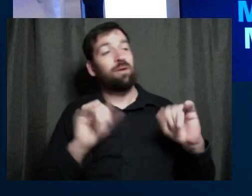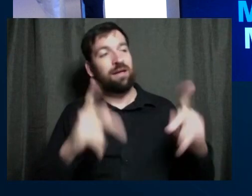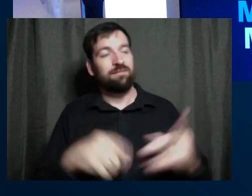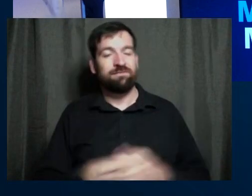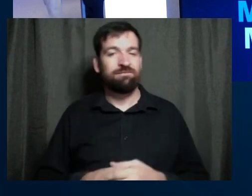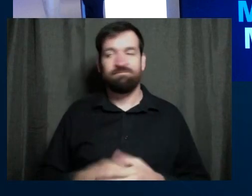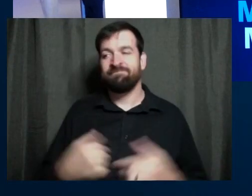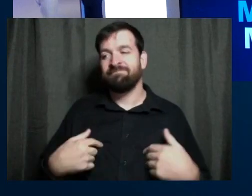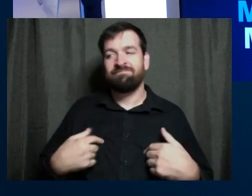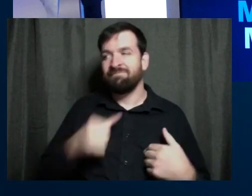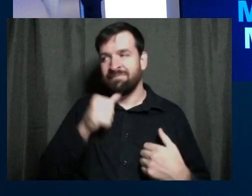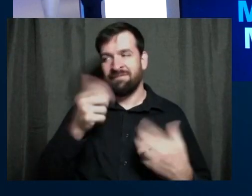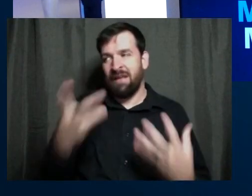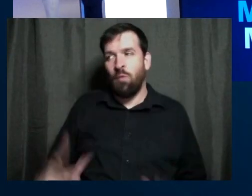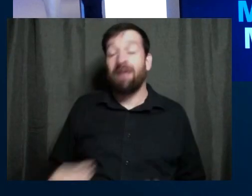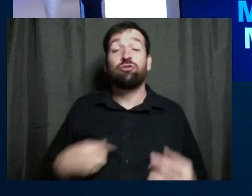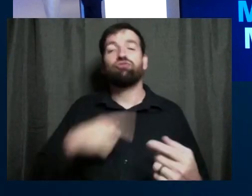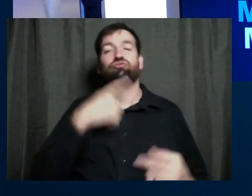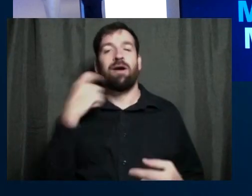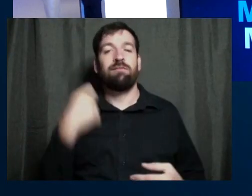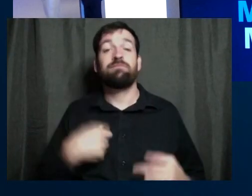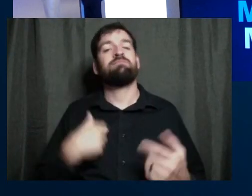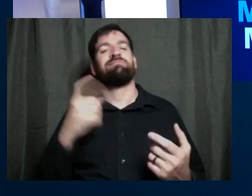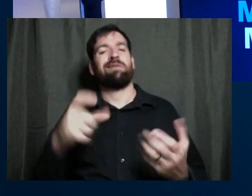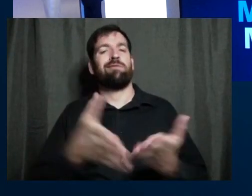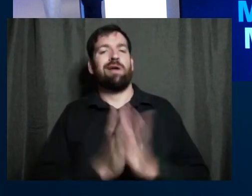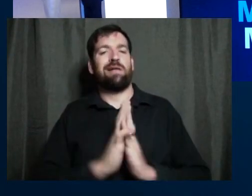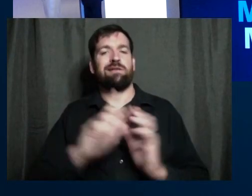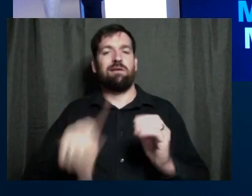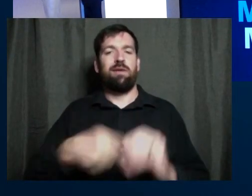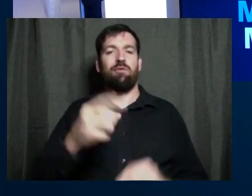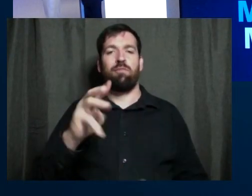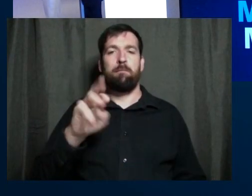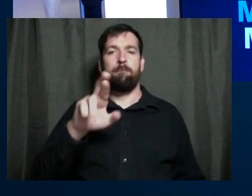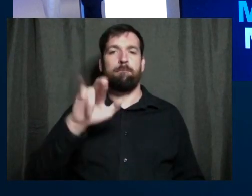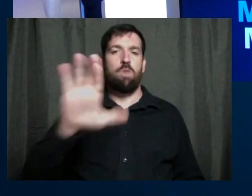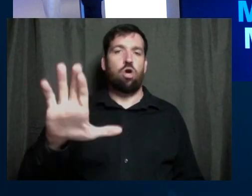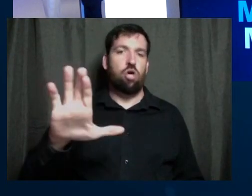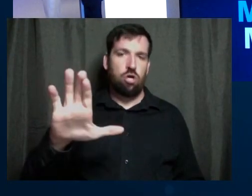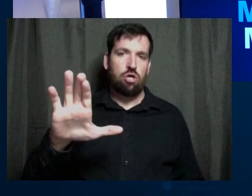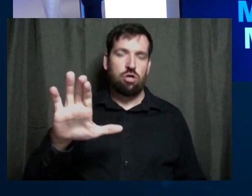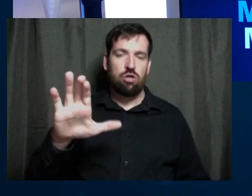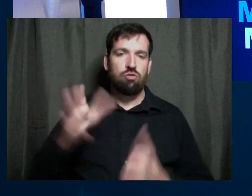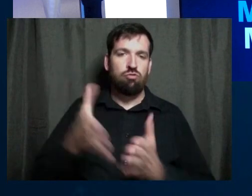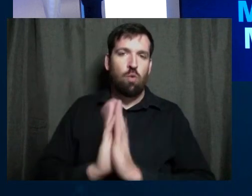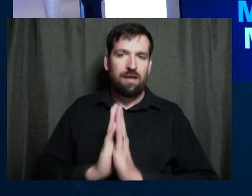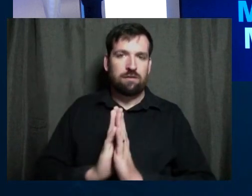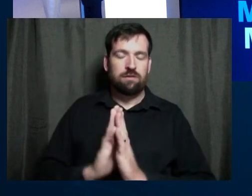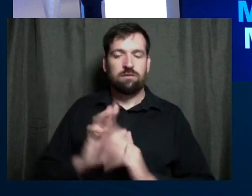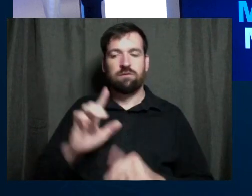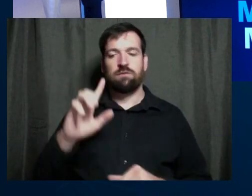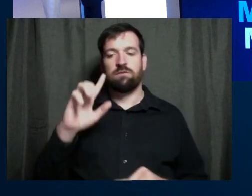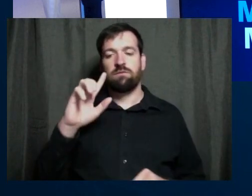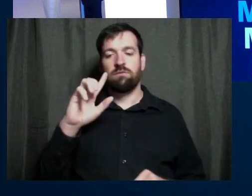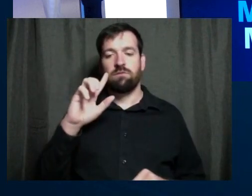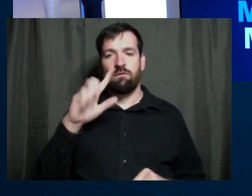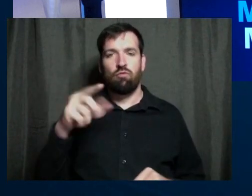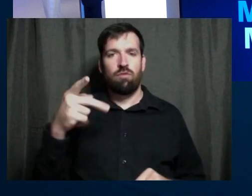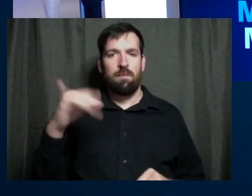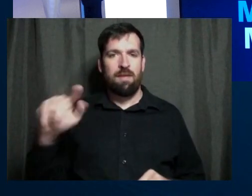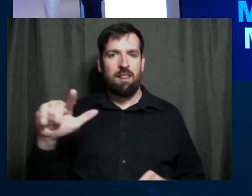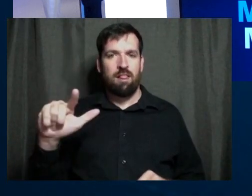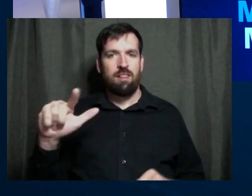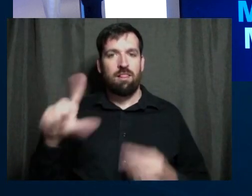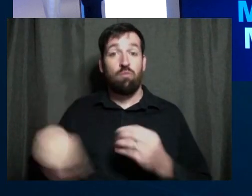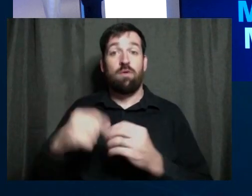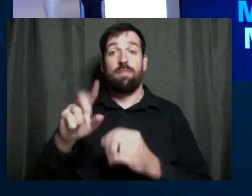dry. Have to ask about the Merck request this morning on the pills to fight COVID. I know we've talked about that whenever that news